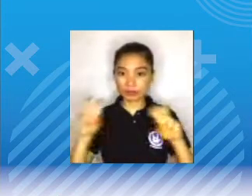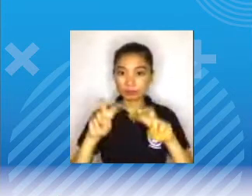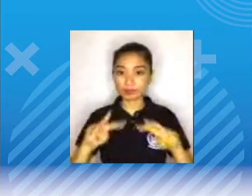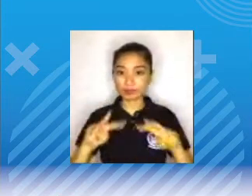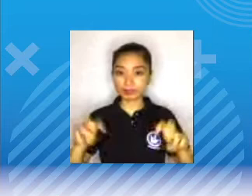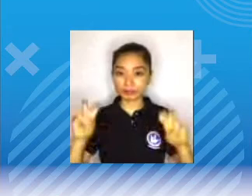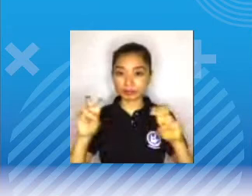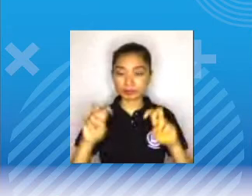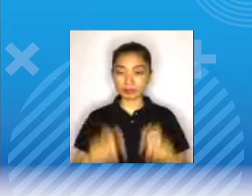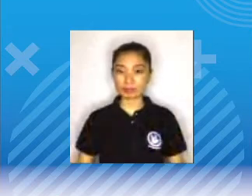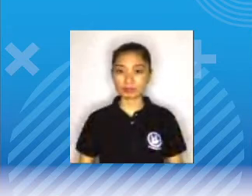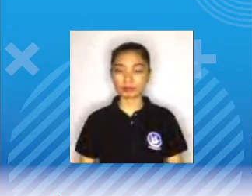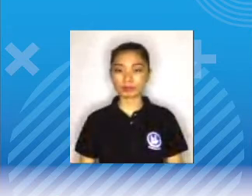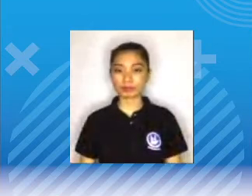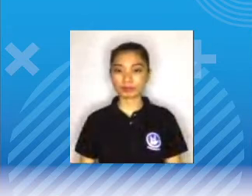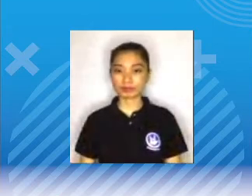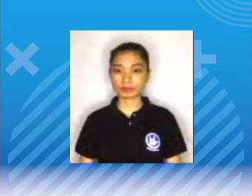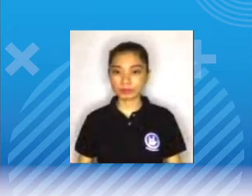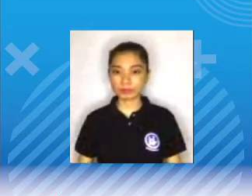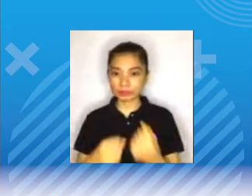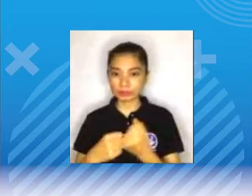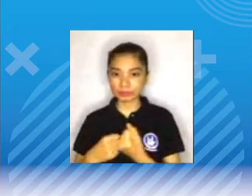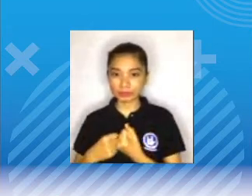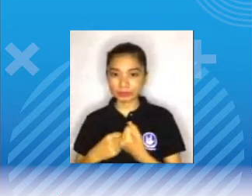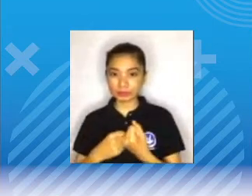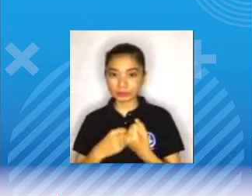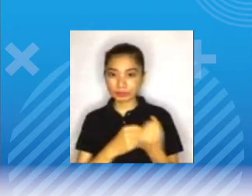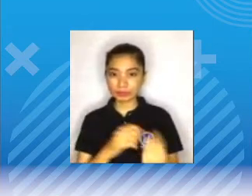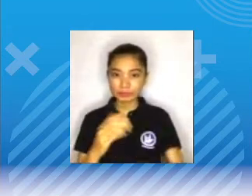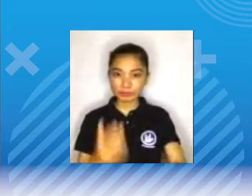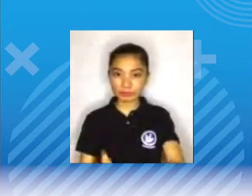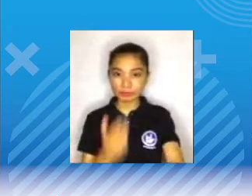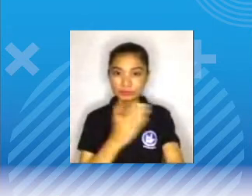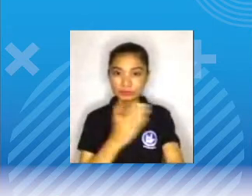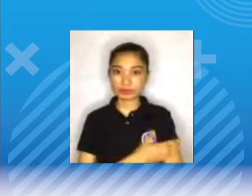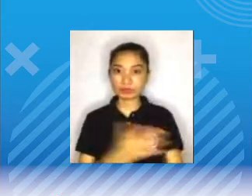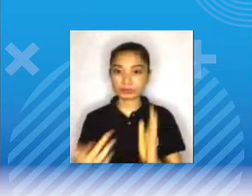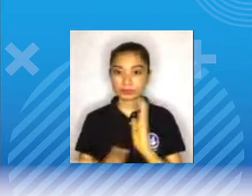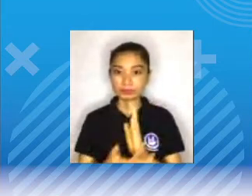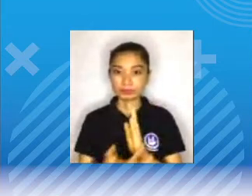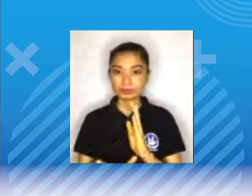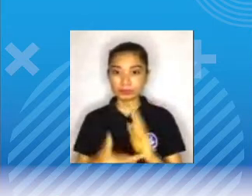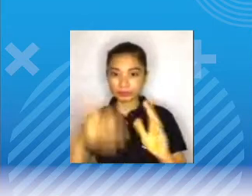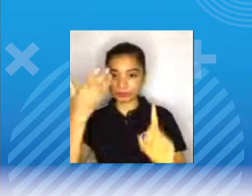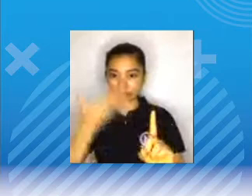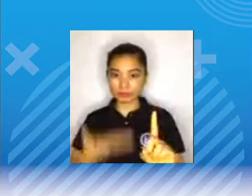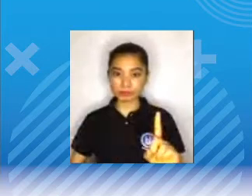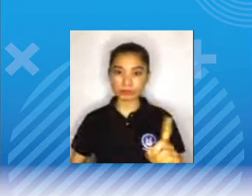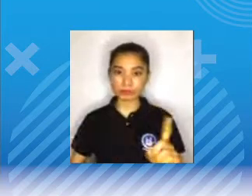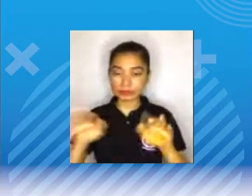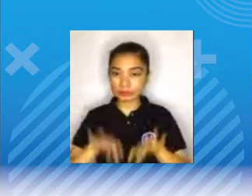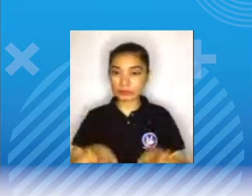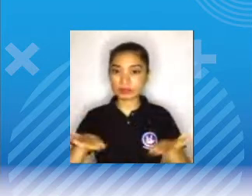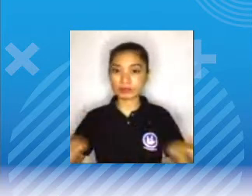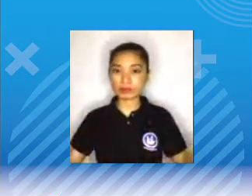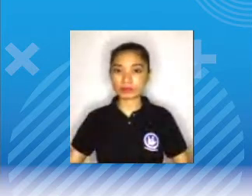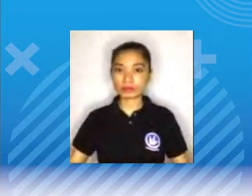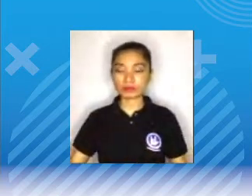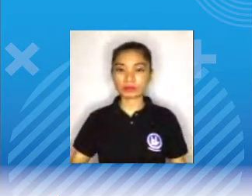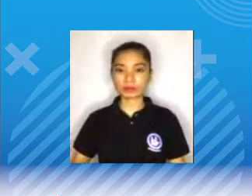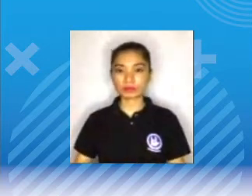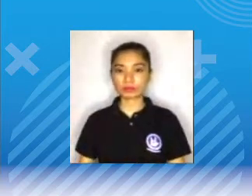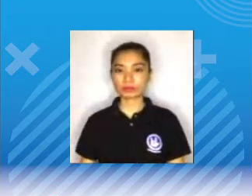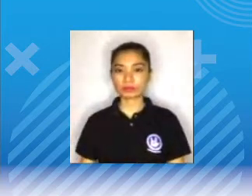the psychological well-being of children, adolescents, and adults. So furthermore, they are committed to